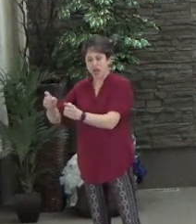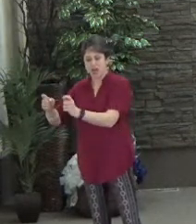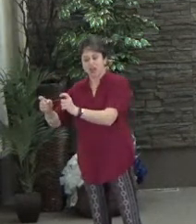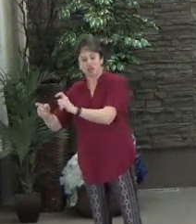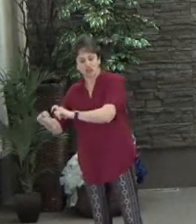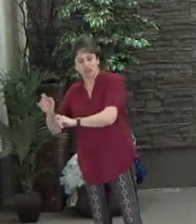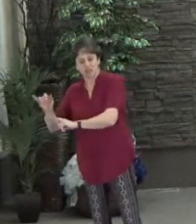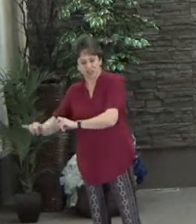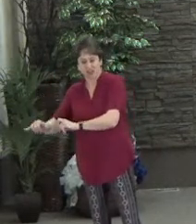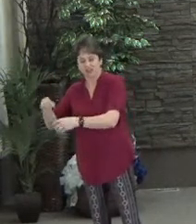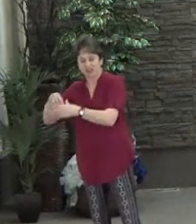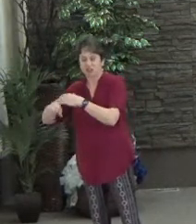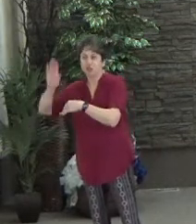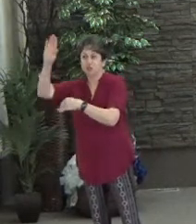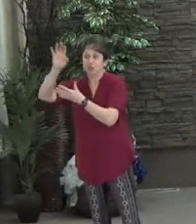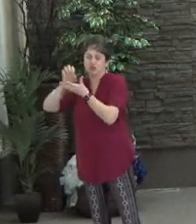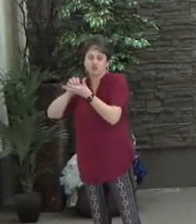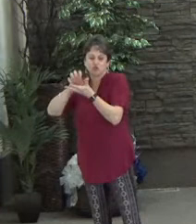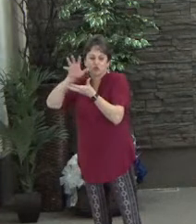His treasure.